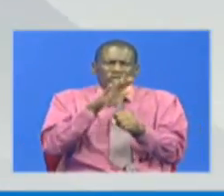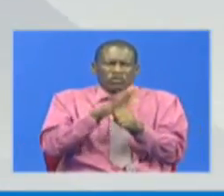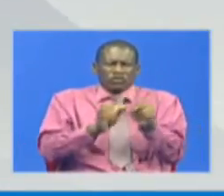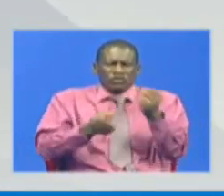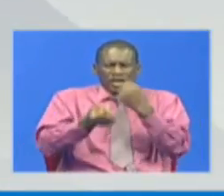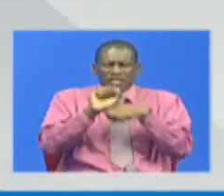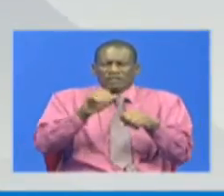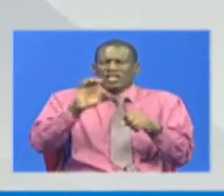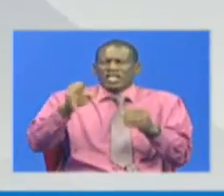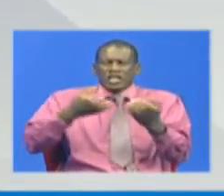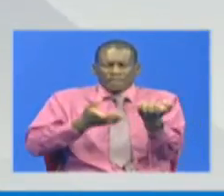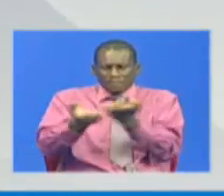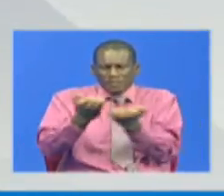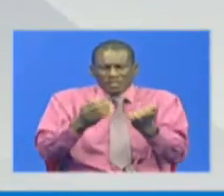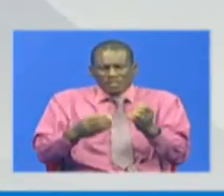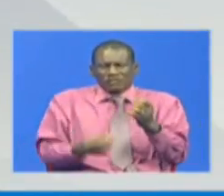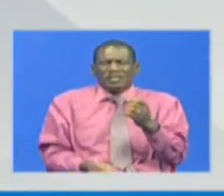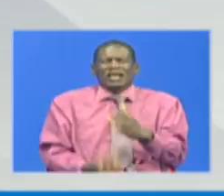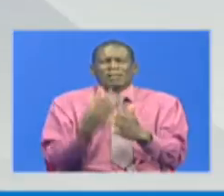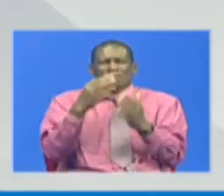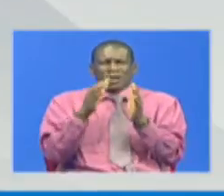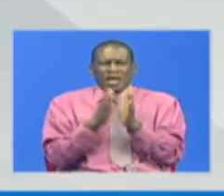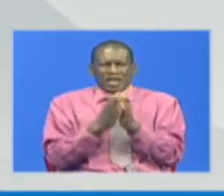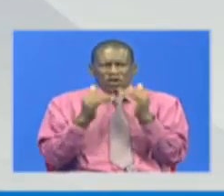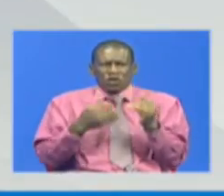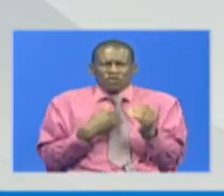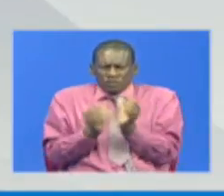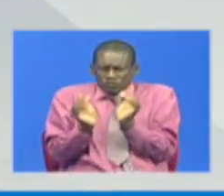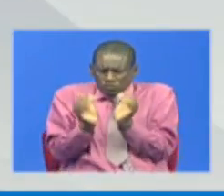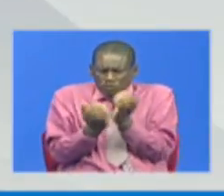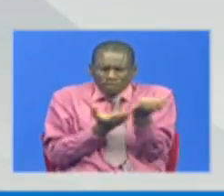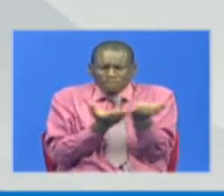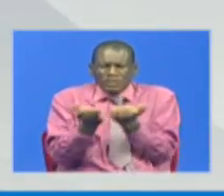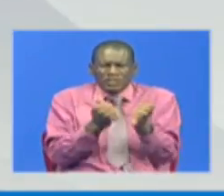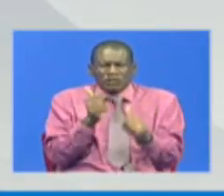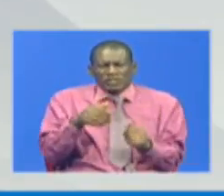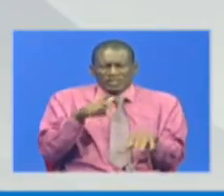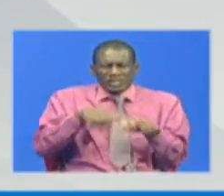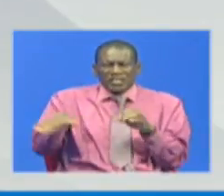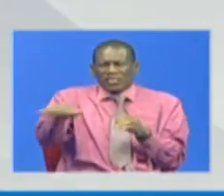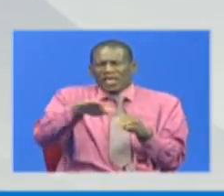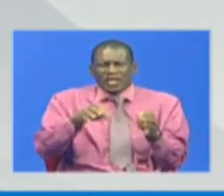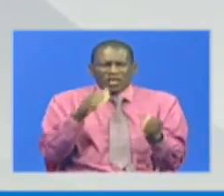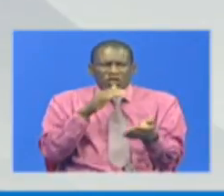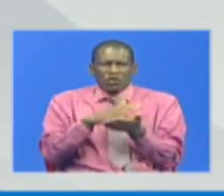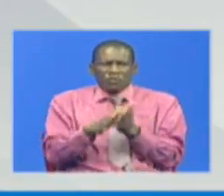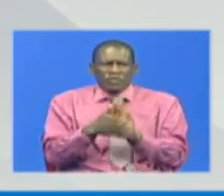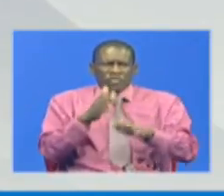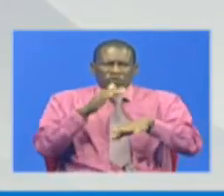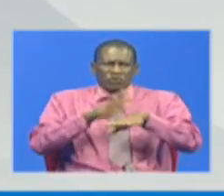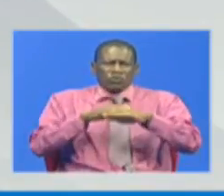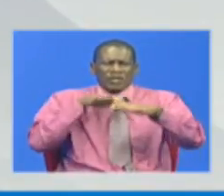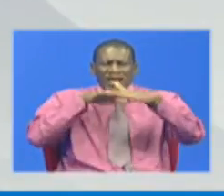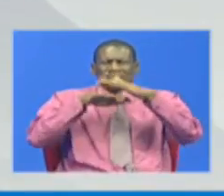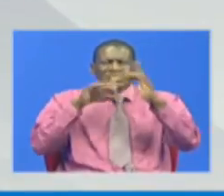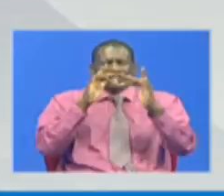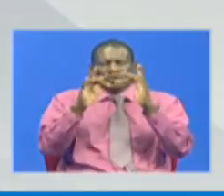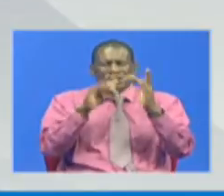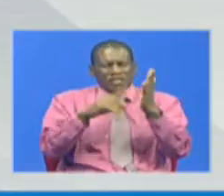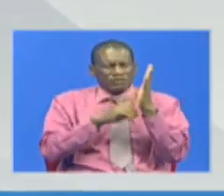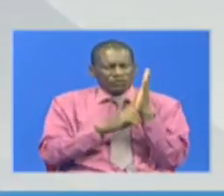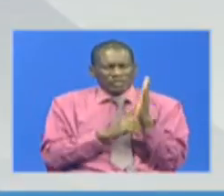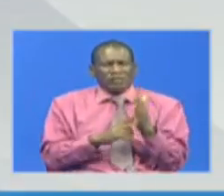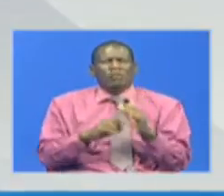up and the likes. But we have the small businesses that are in areas that may not have as good access to internet, for instance,